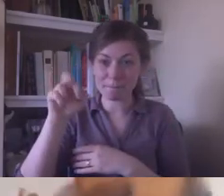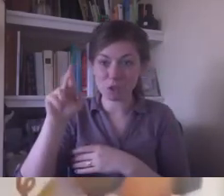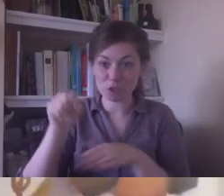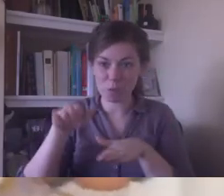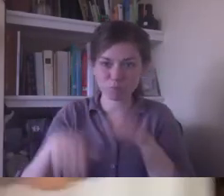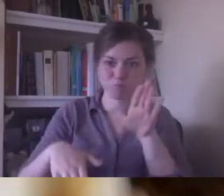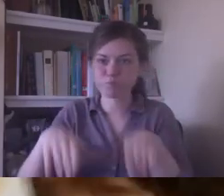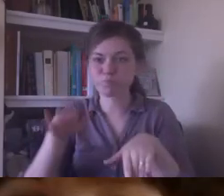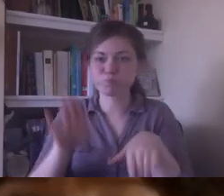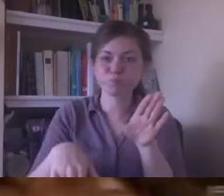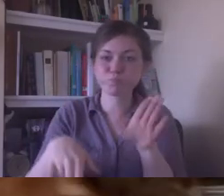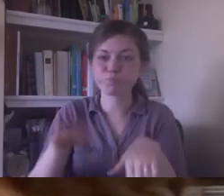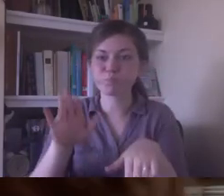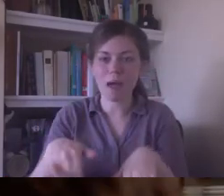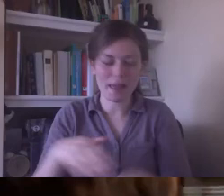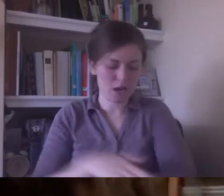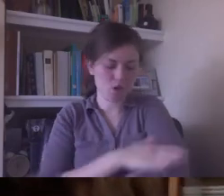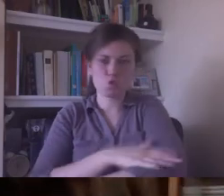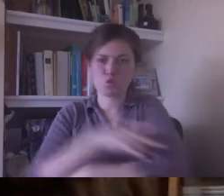himself up to keep out the cold.